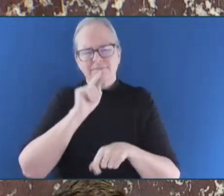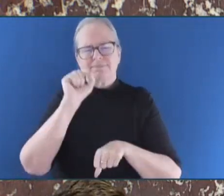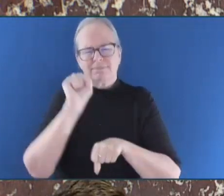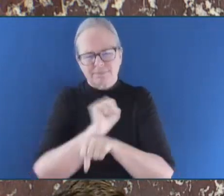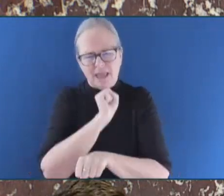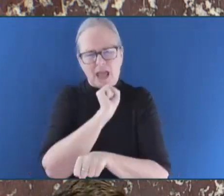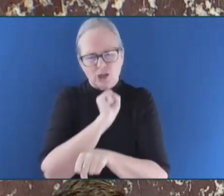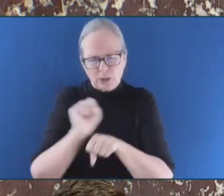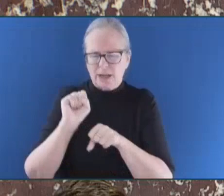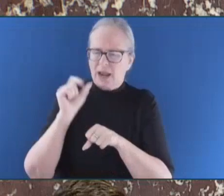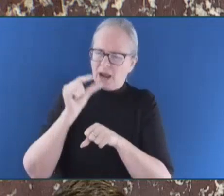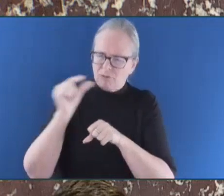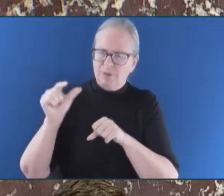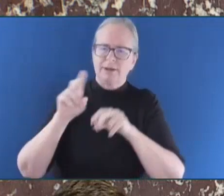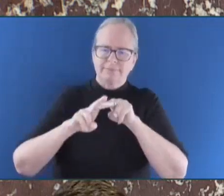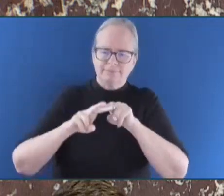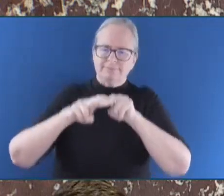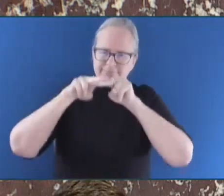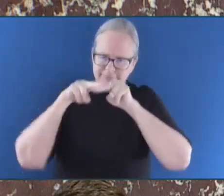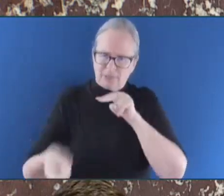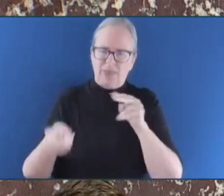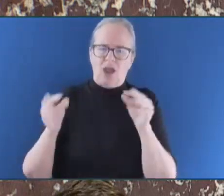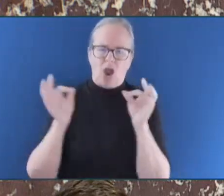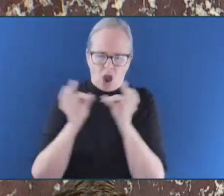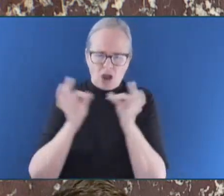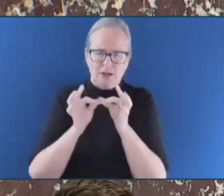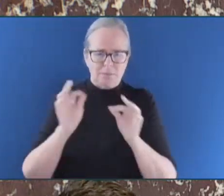permanent basis, not a one-month blip on the record?